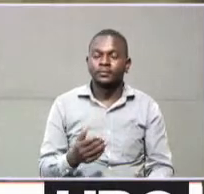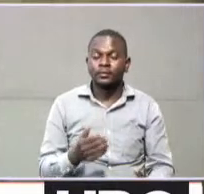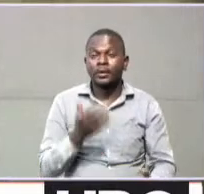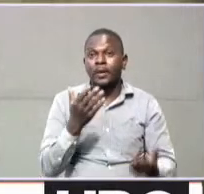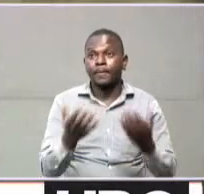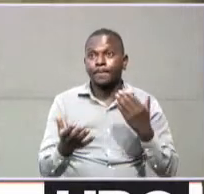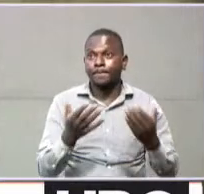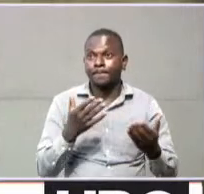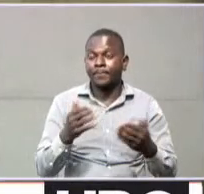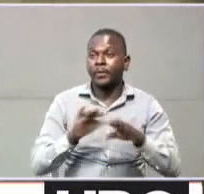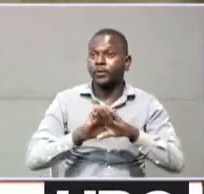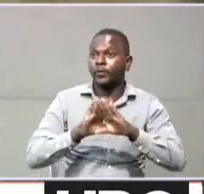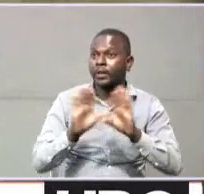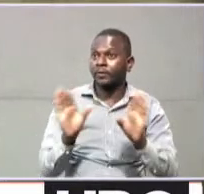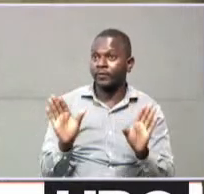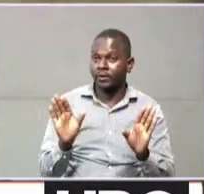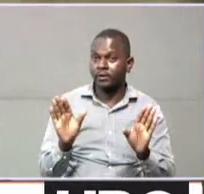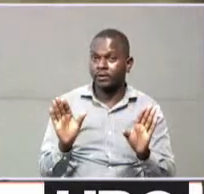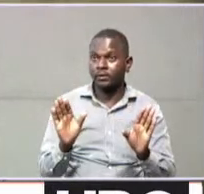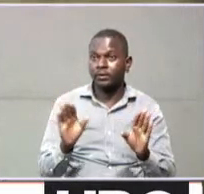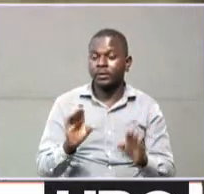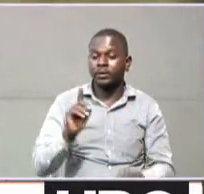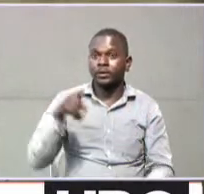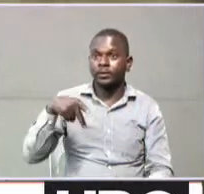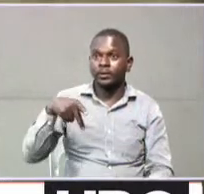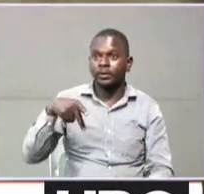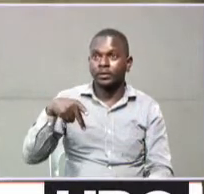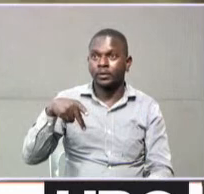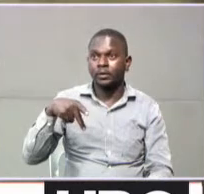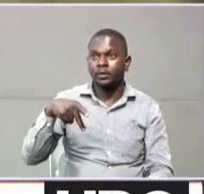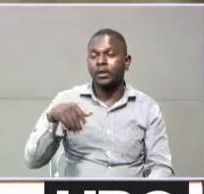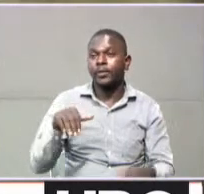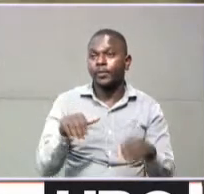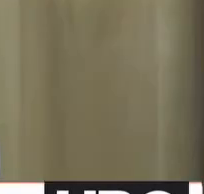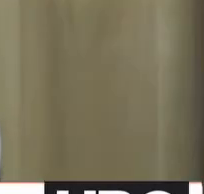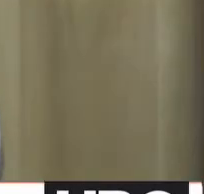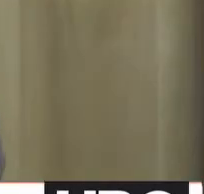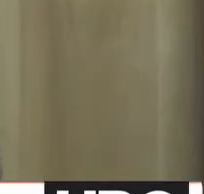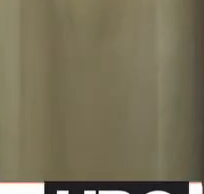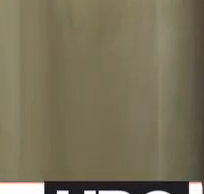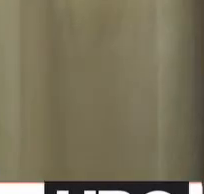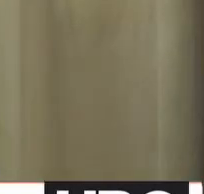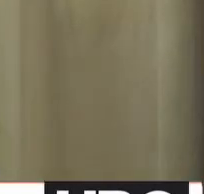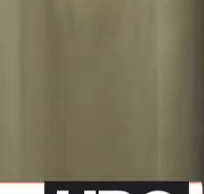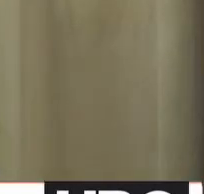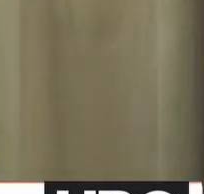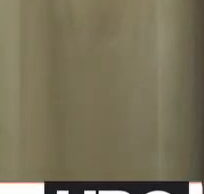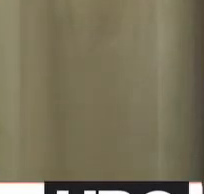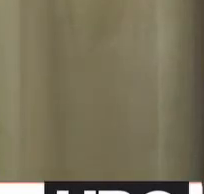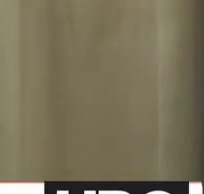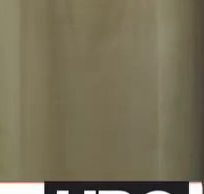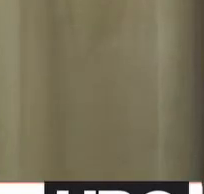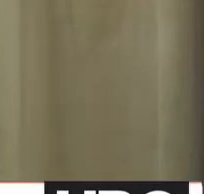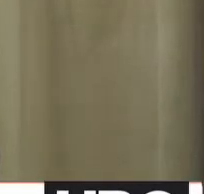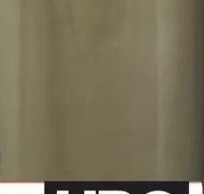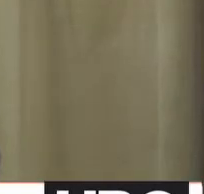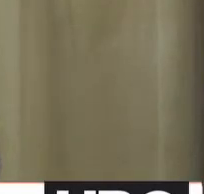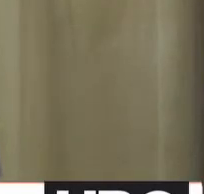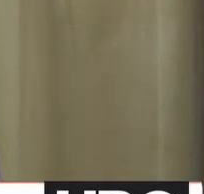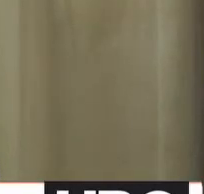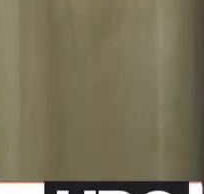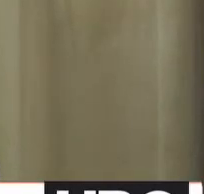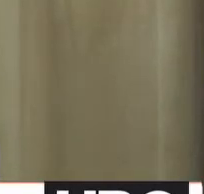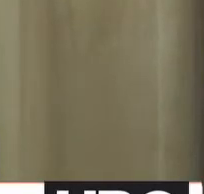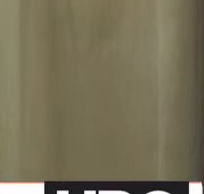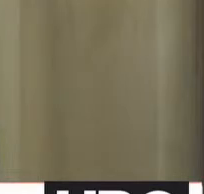maybe also clarify for dp members it's very clear your